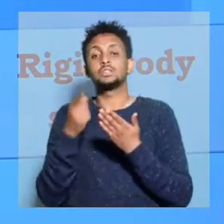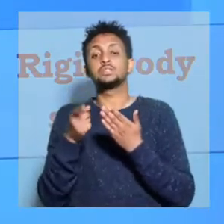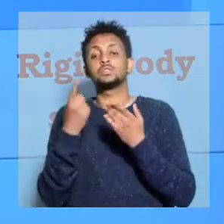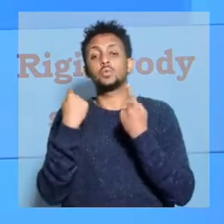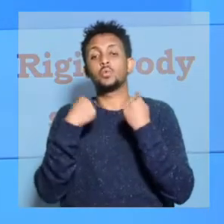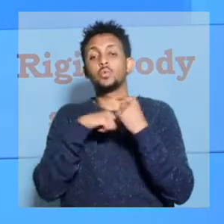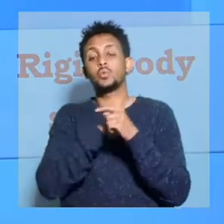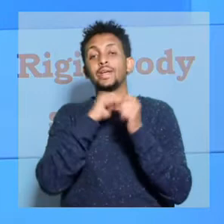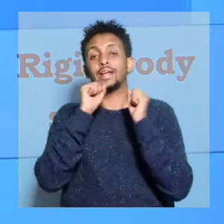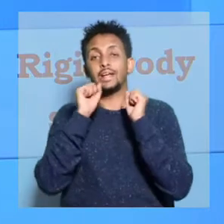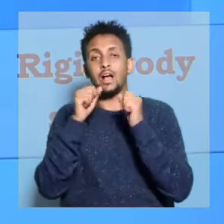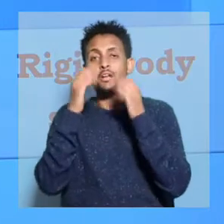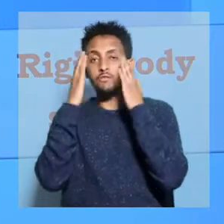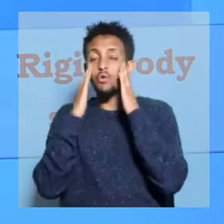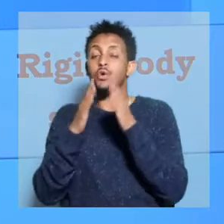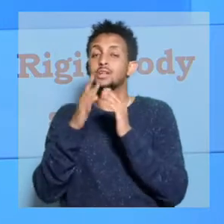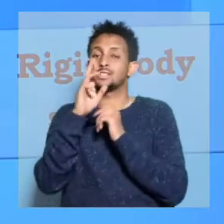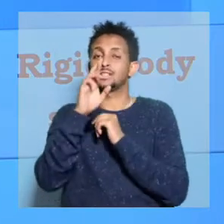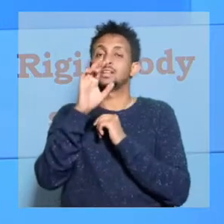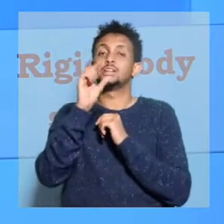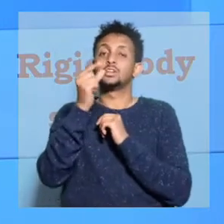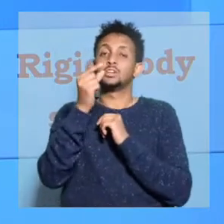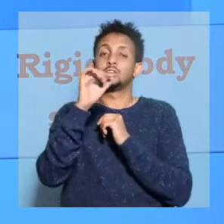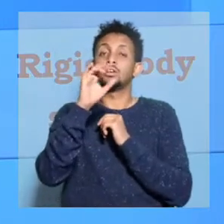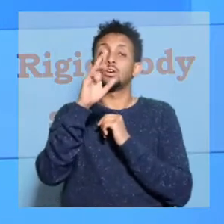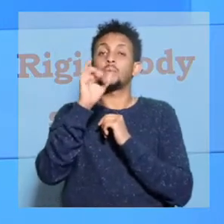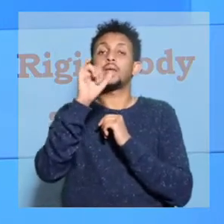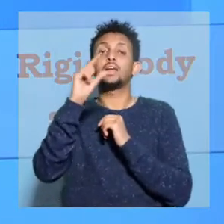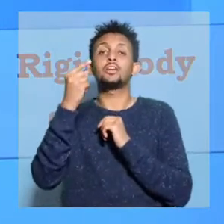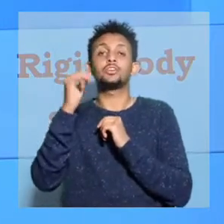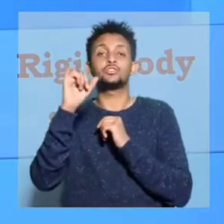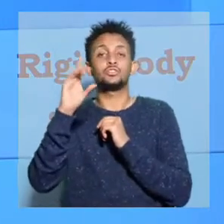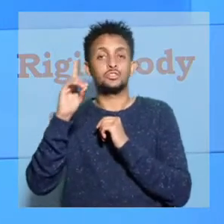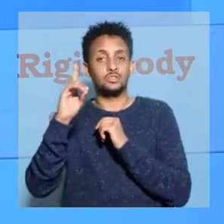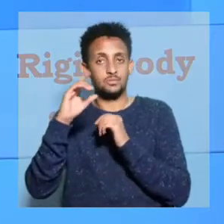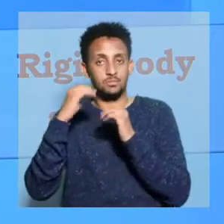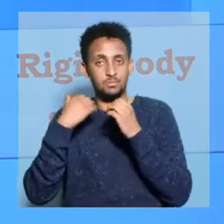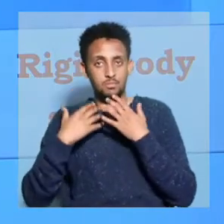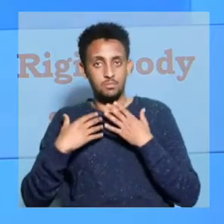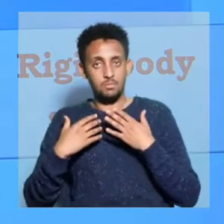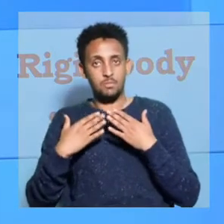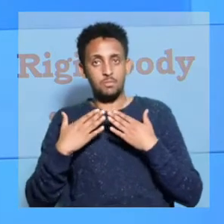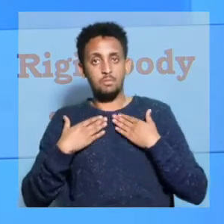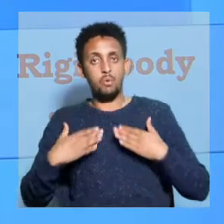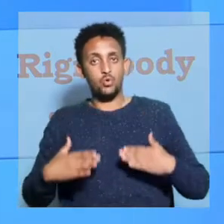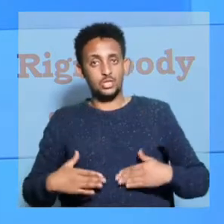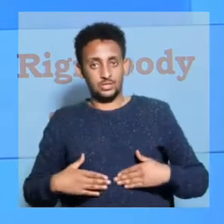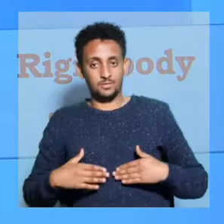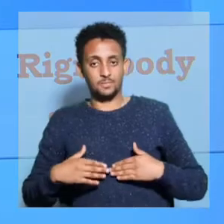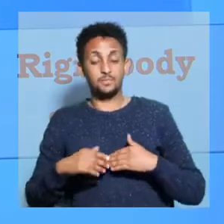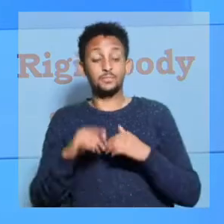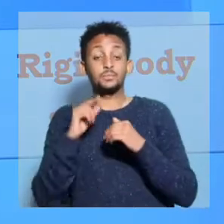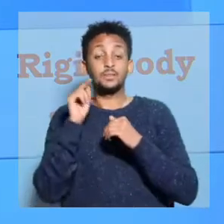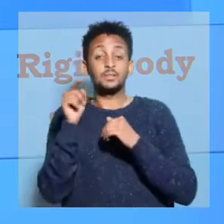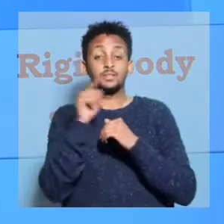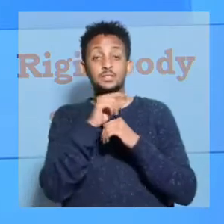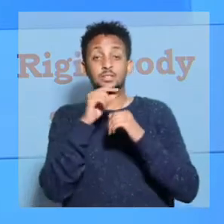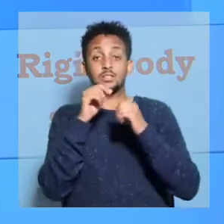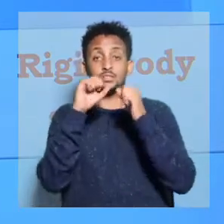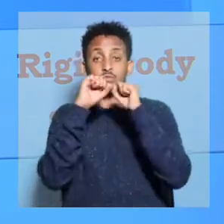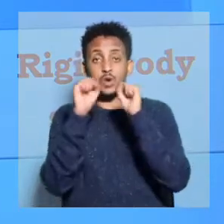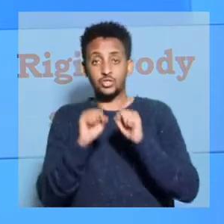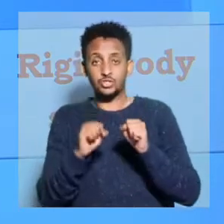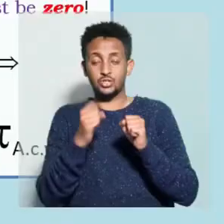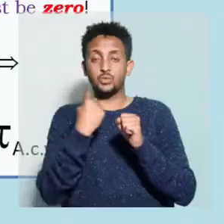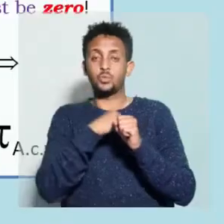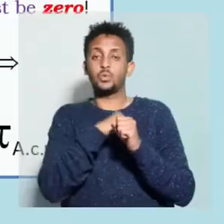we can focus on rigid bodies, and we can see also on particles system. So these are the structures that we are